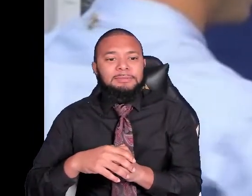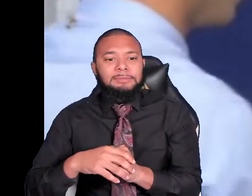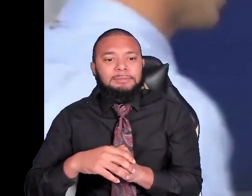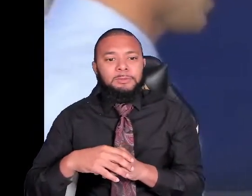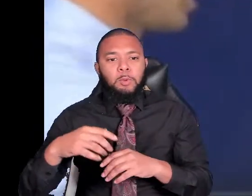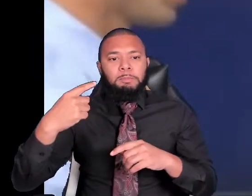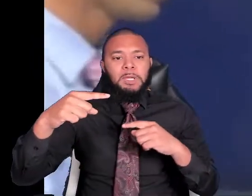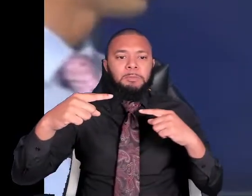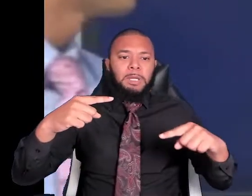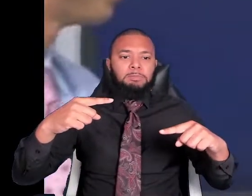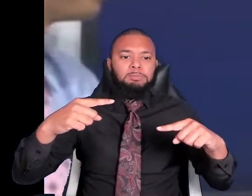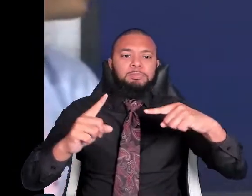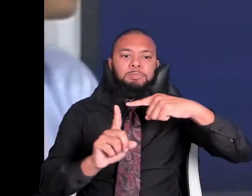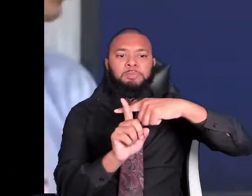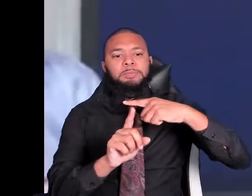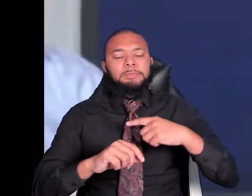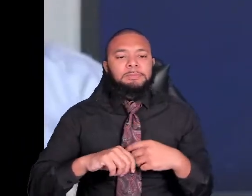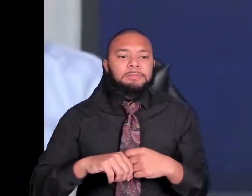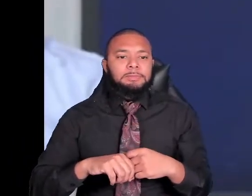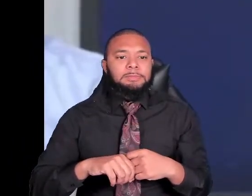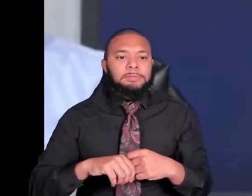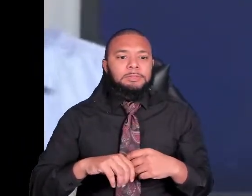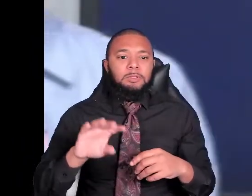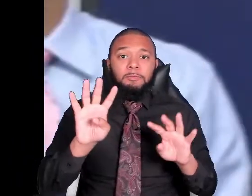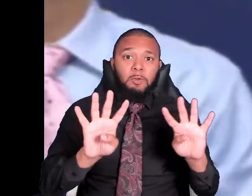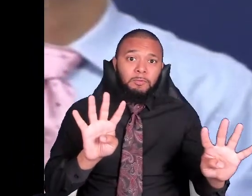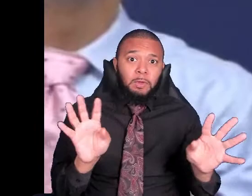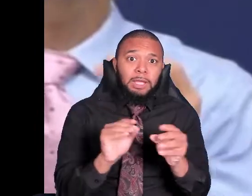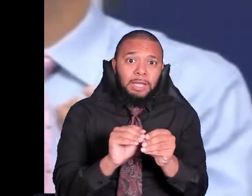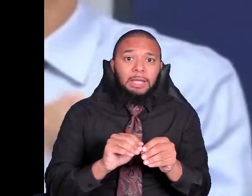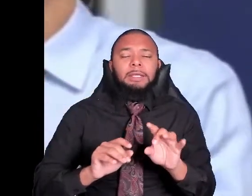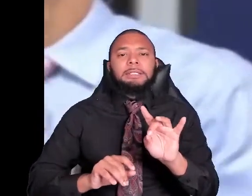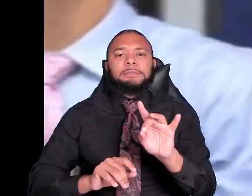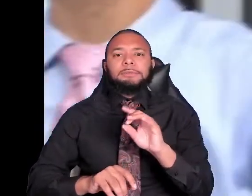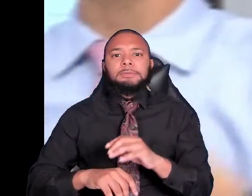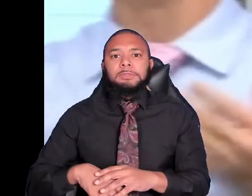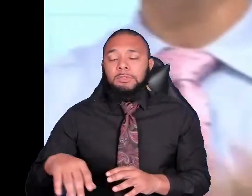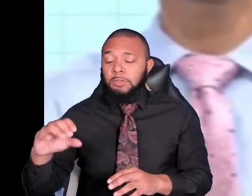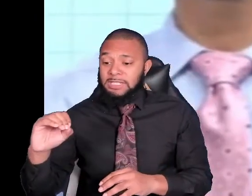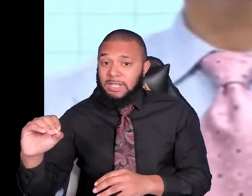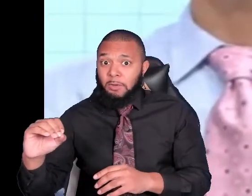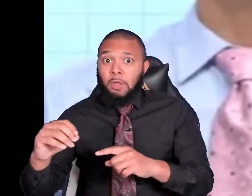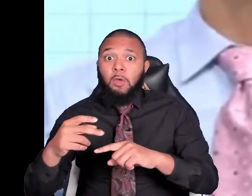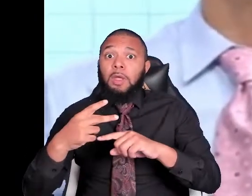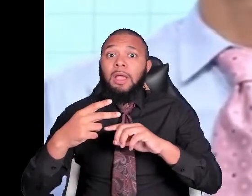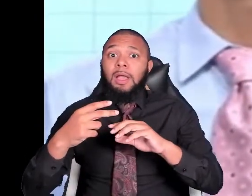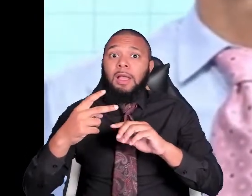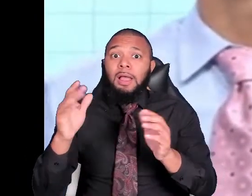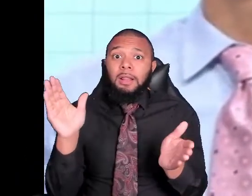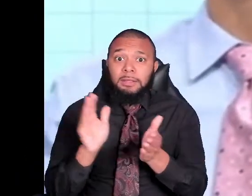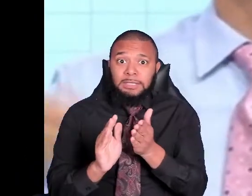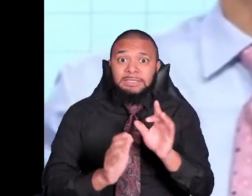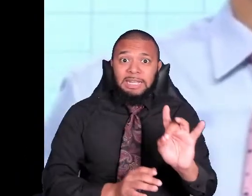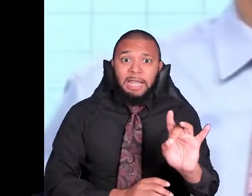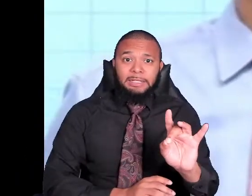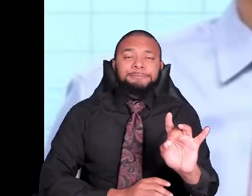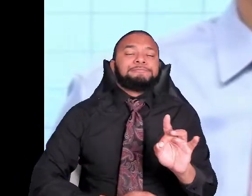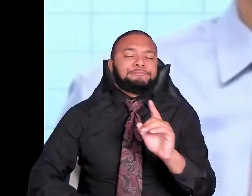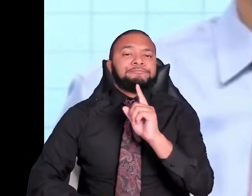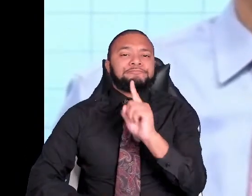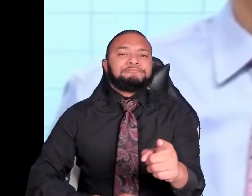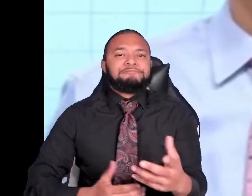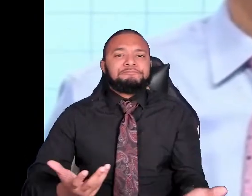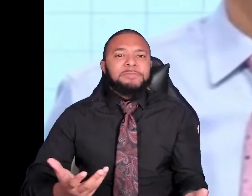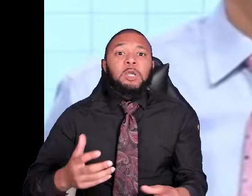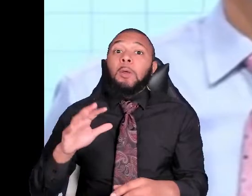equal to 8. That's pretty cool. We could have chosen any ordered pair within that